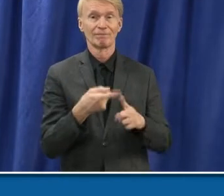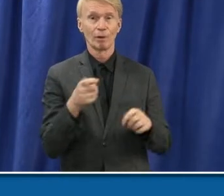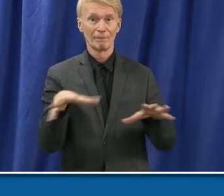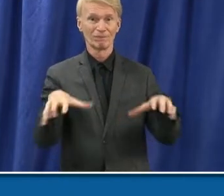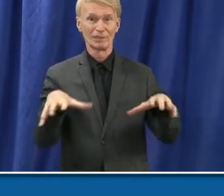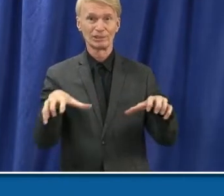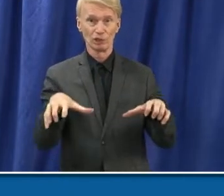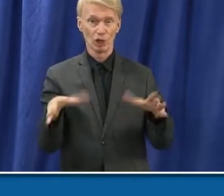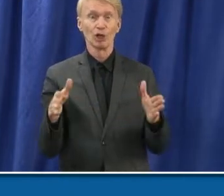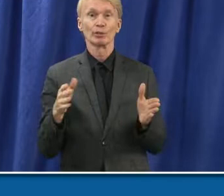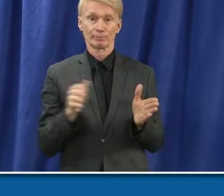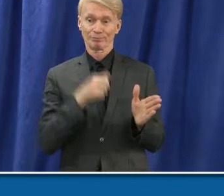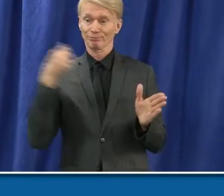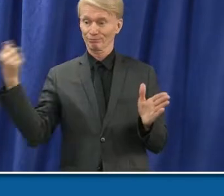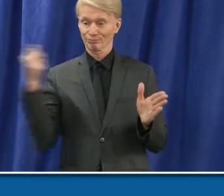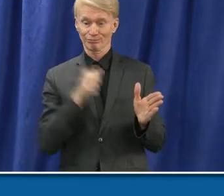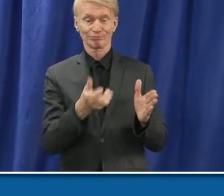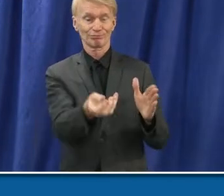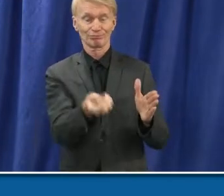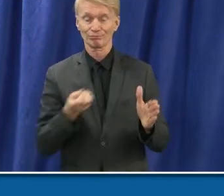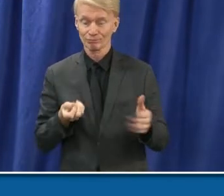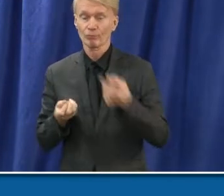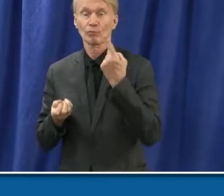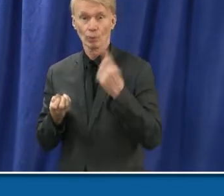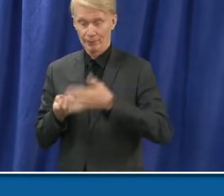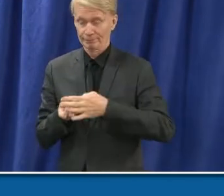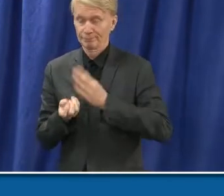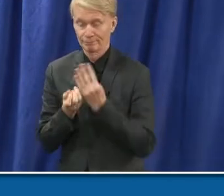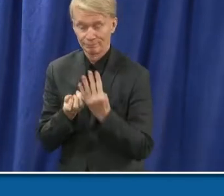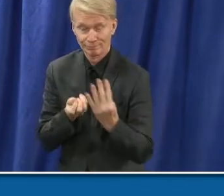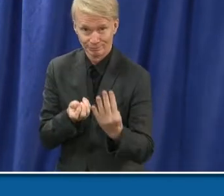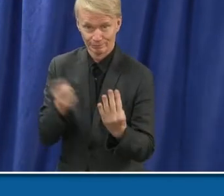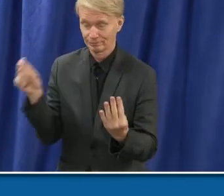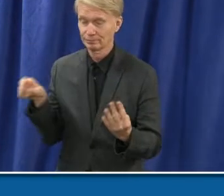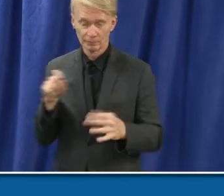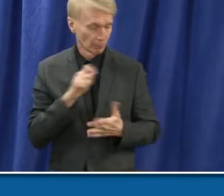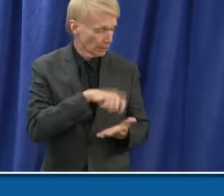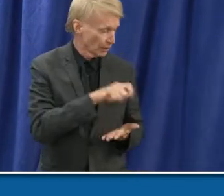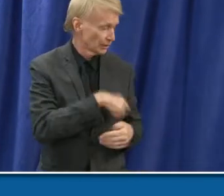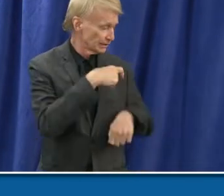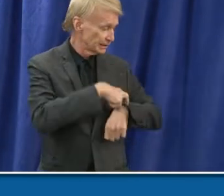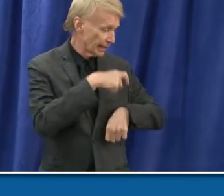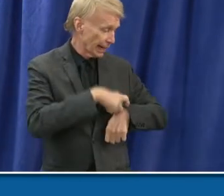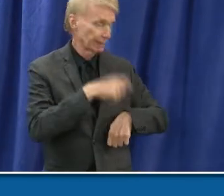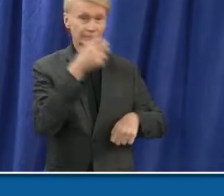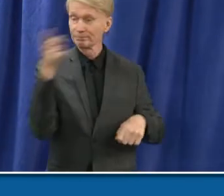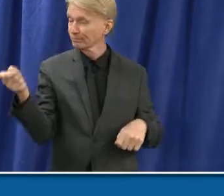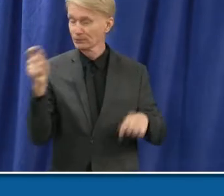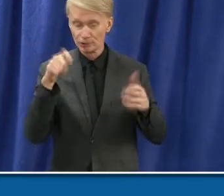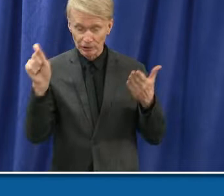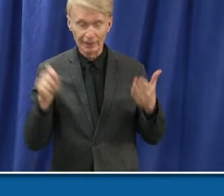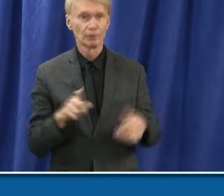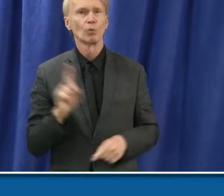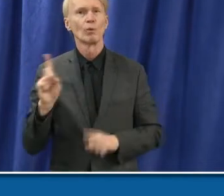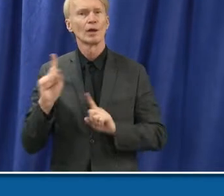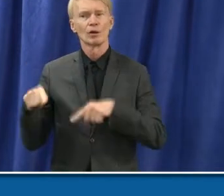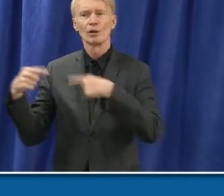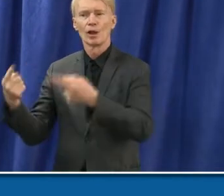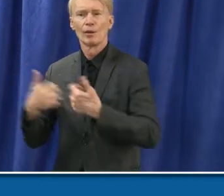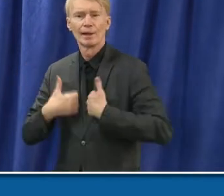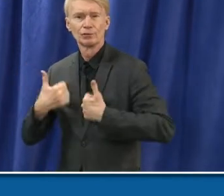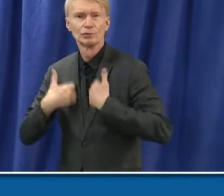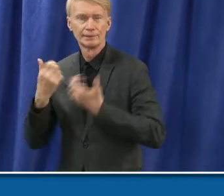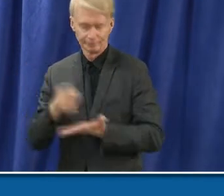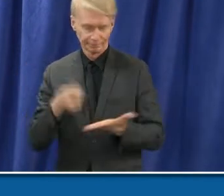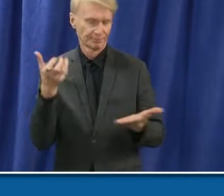system. He's filling out the form to identify the time that he is moving that vaccine out and its final destination. And then you see